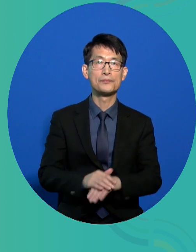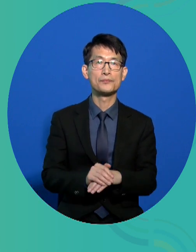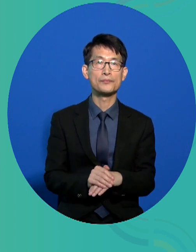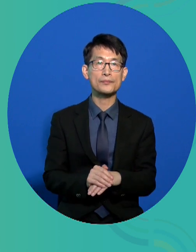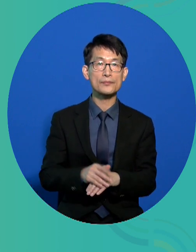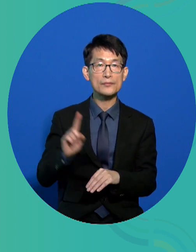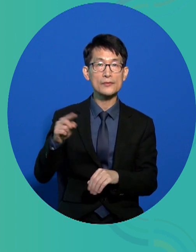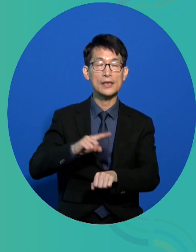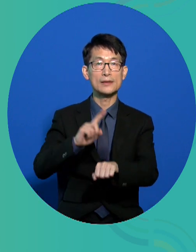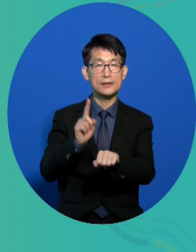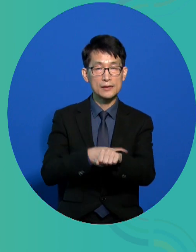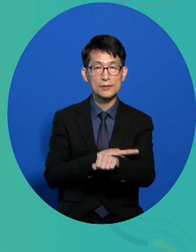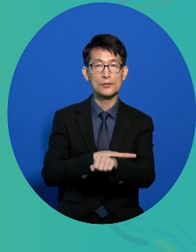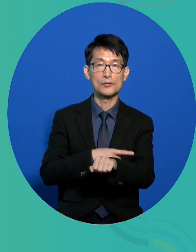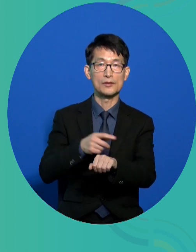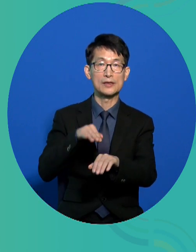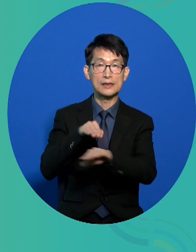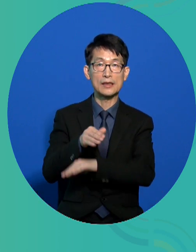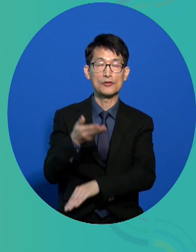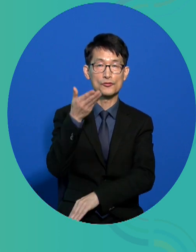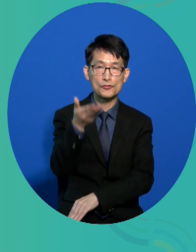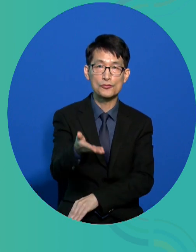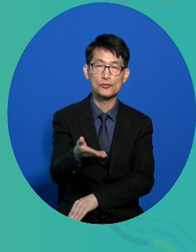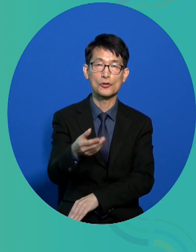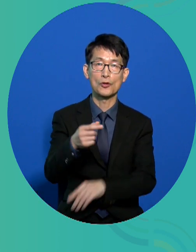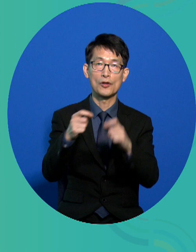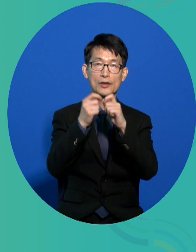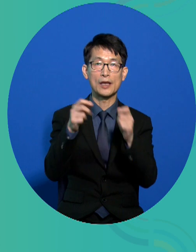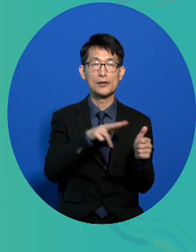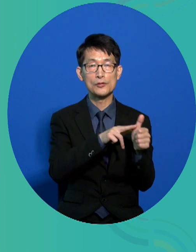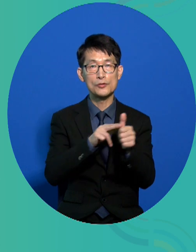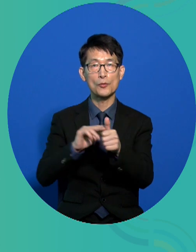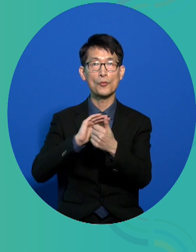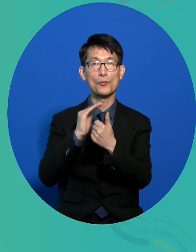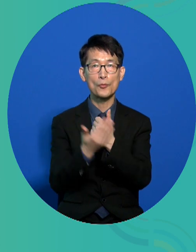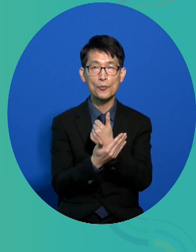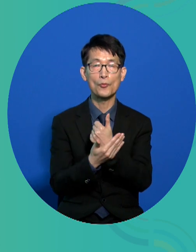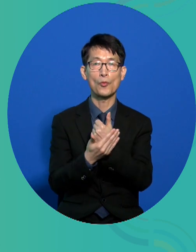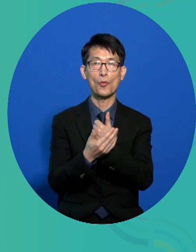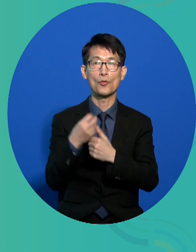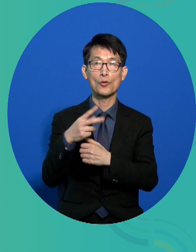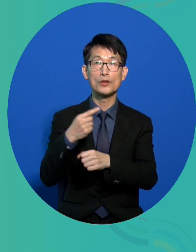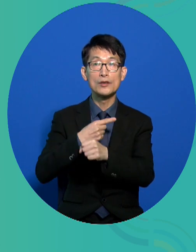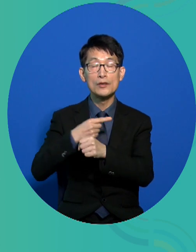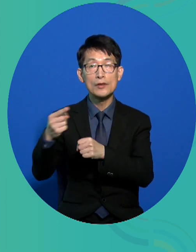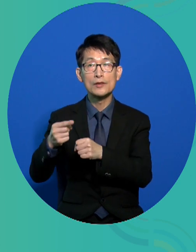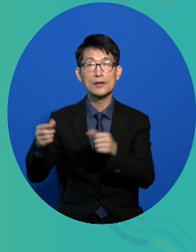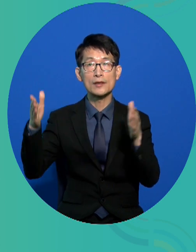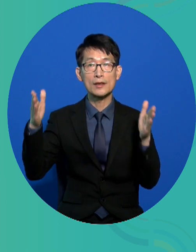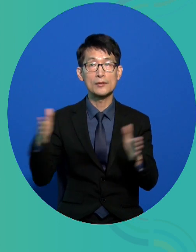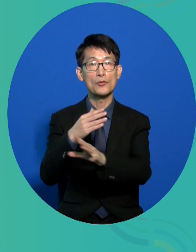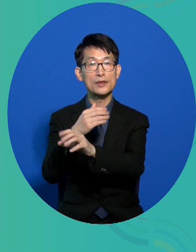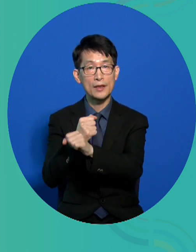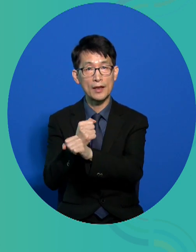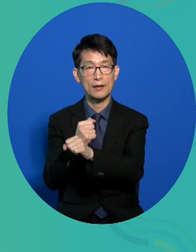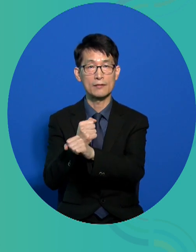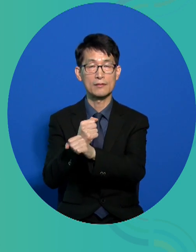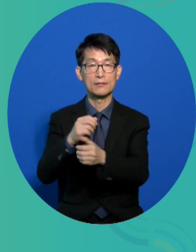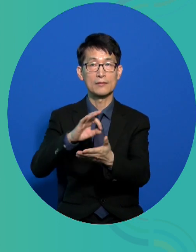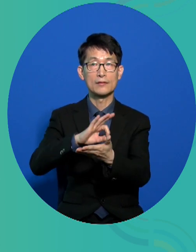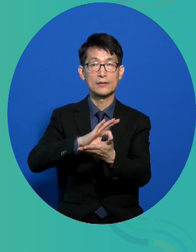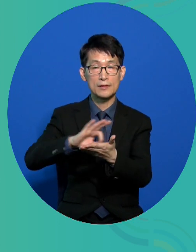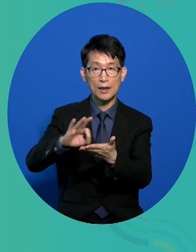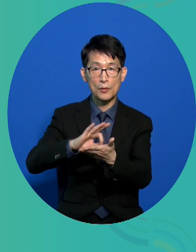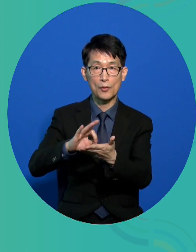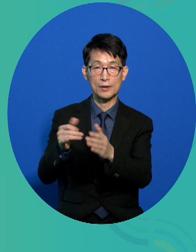location service, automated dispatch, and appointments up to 1 year and ex